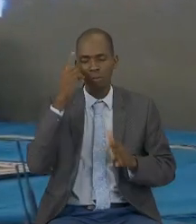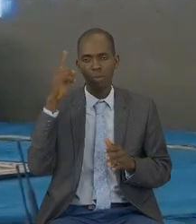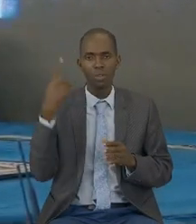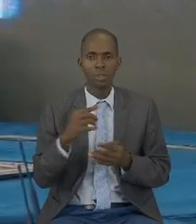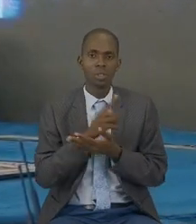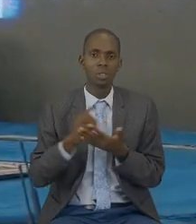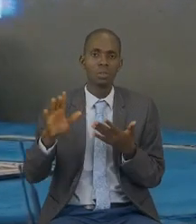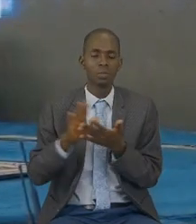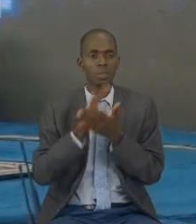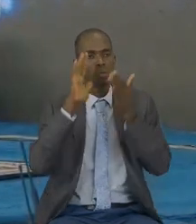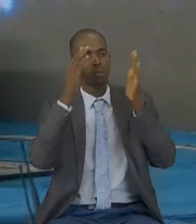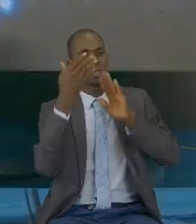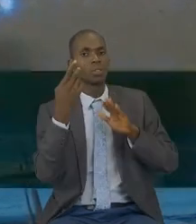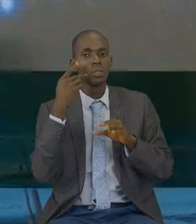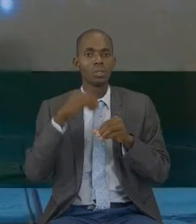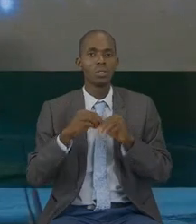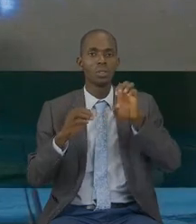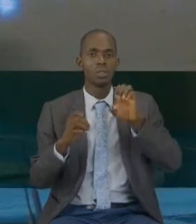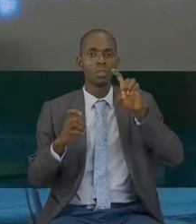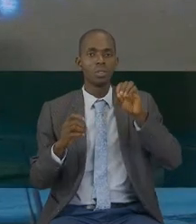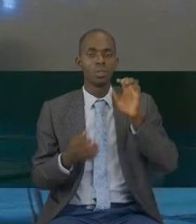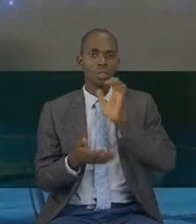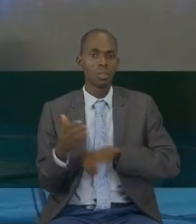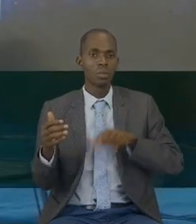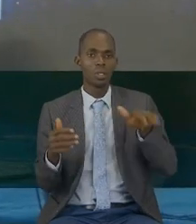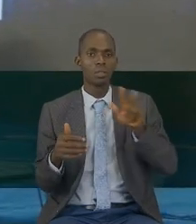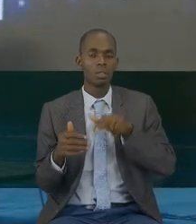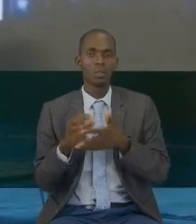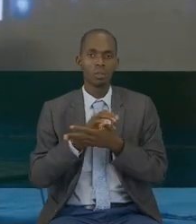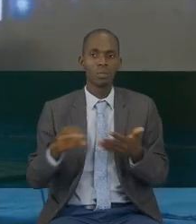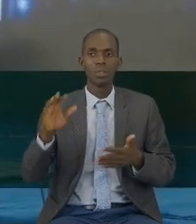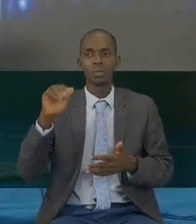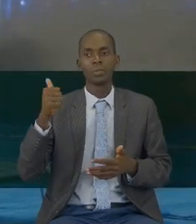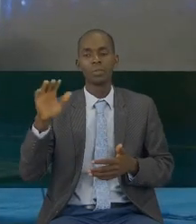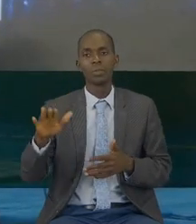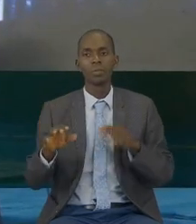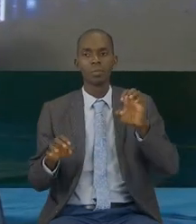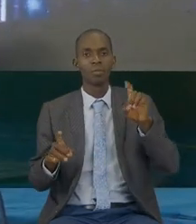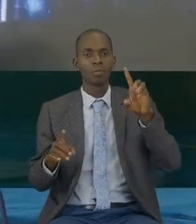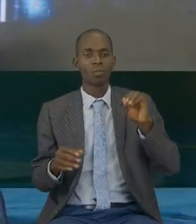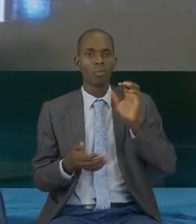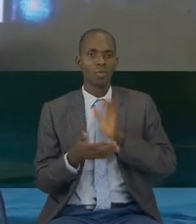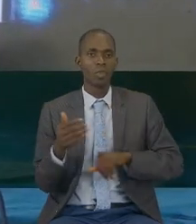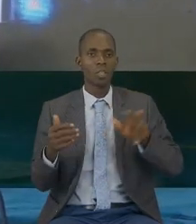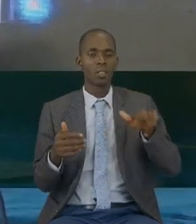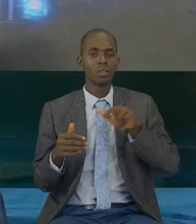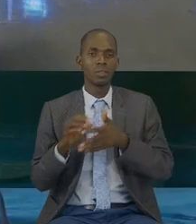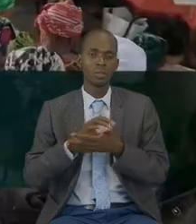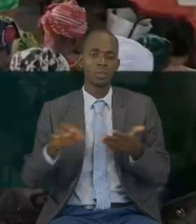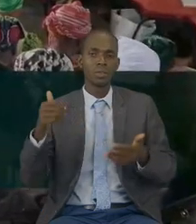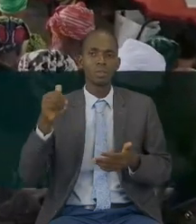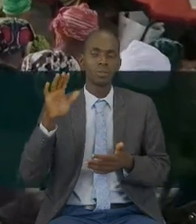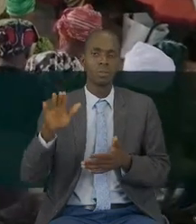presence. Look at Exodus chapter 33, and we're reading from verse 15. Exodus chapter 33,